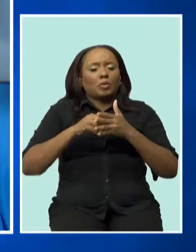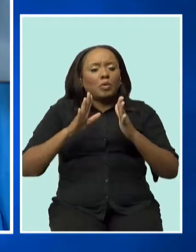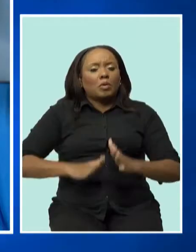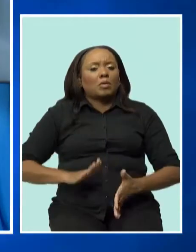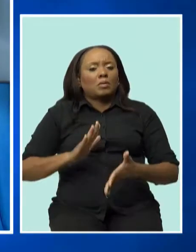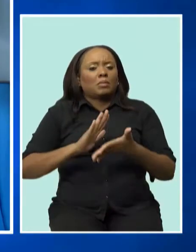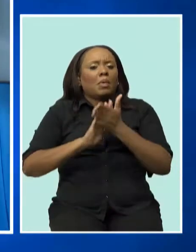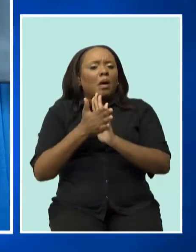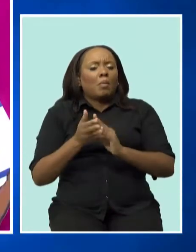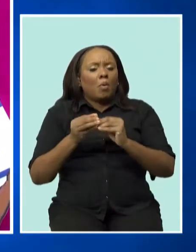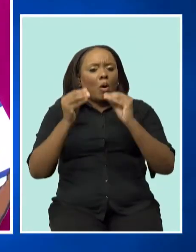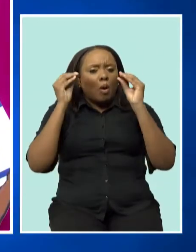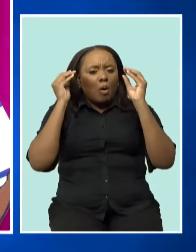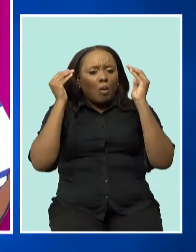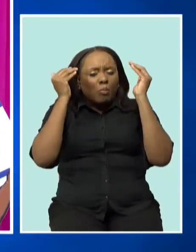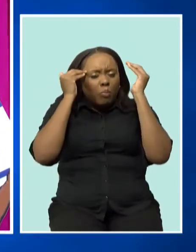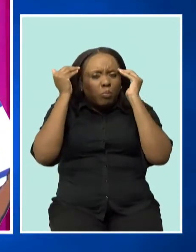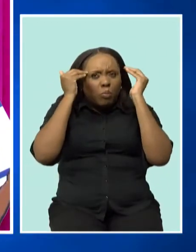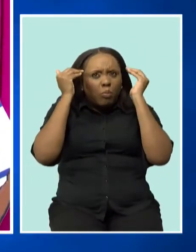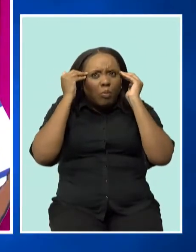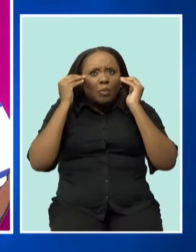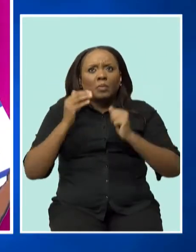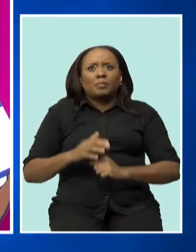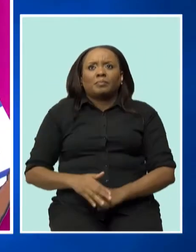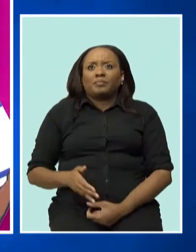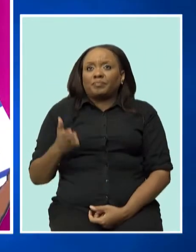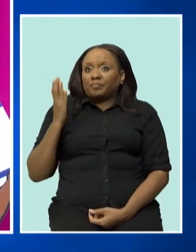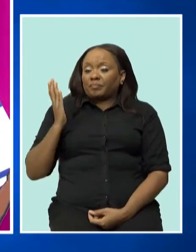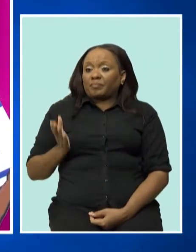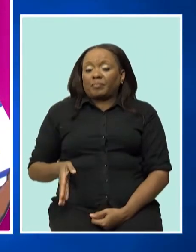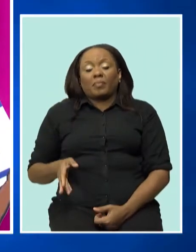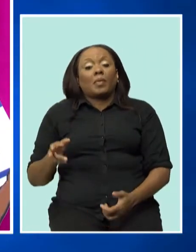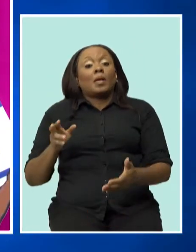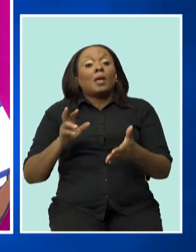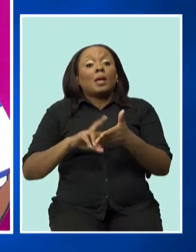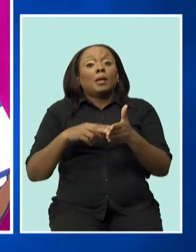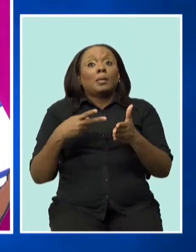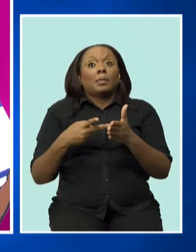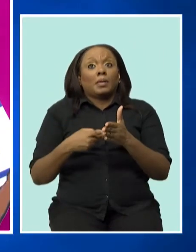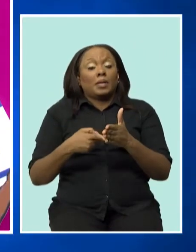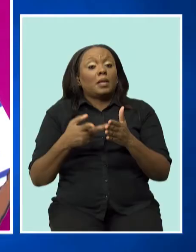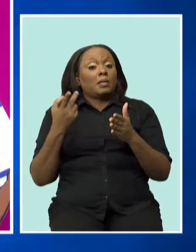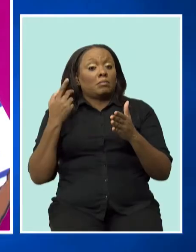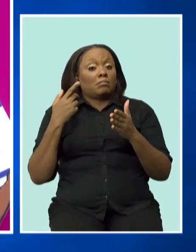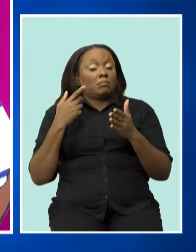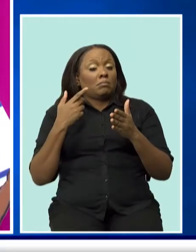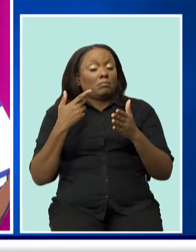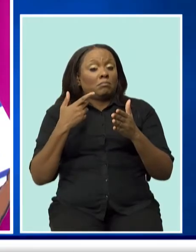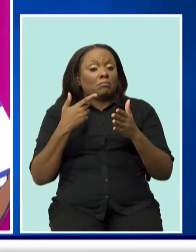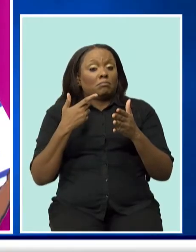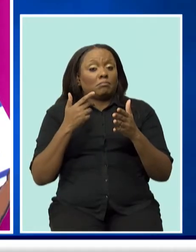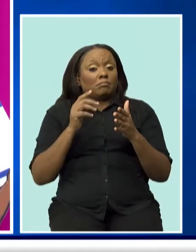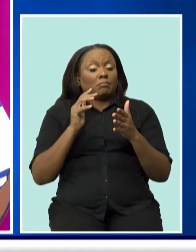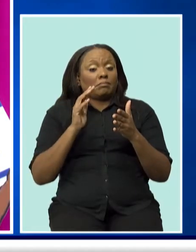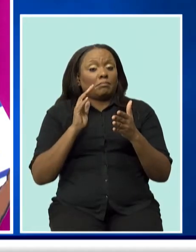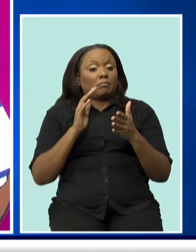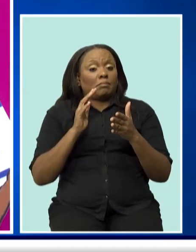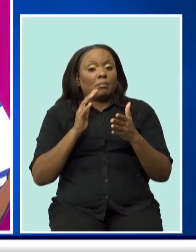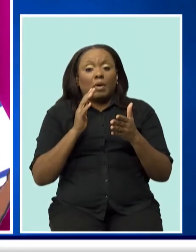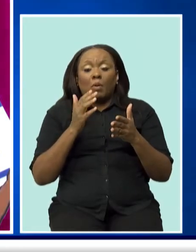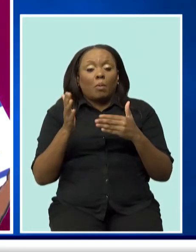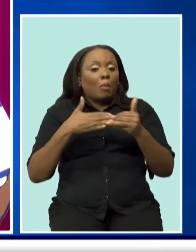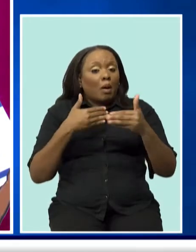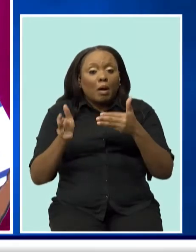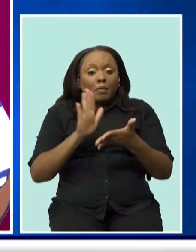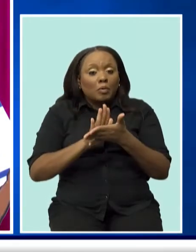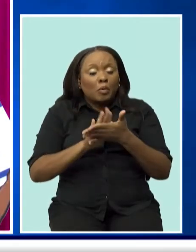levels. The criteria would require schools to identify 2 DAD ambassadors who